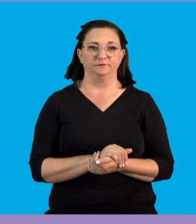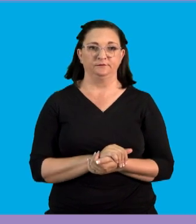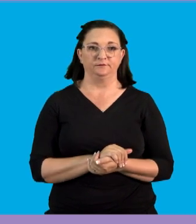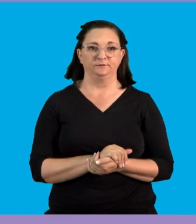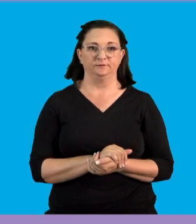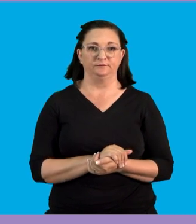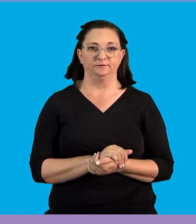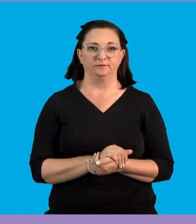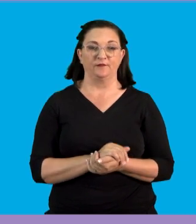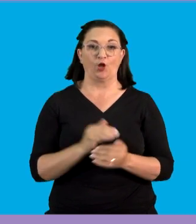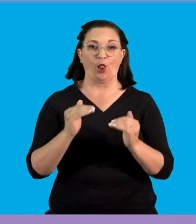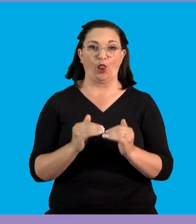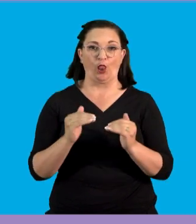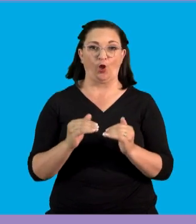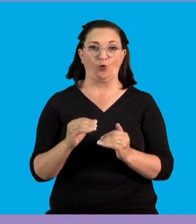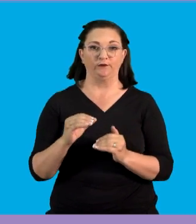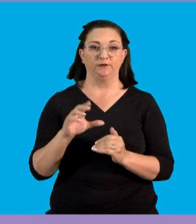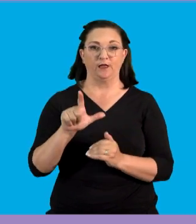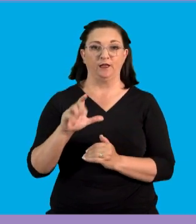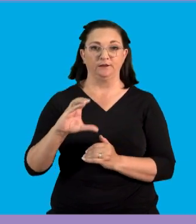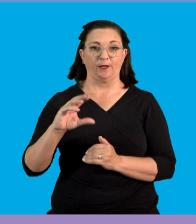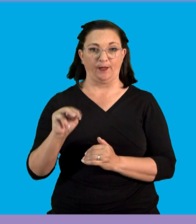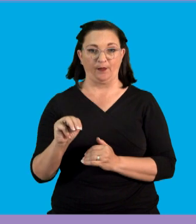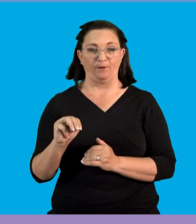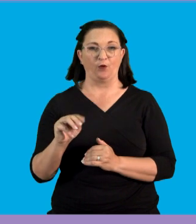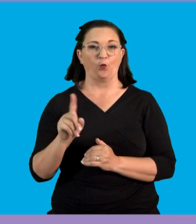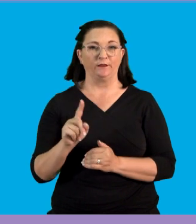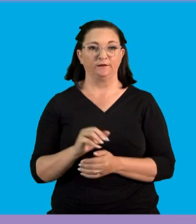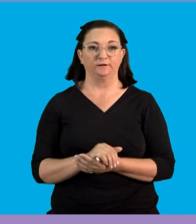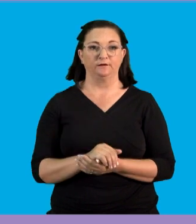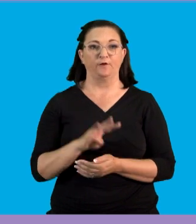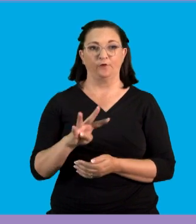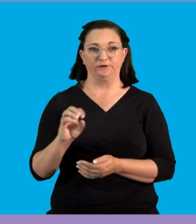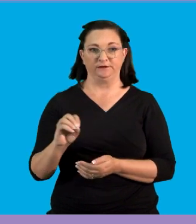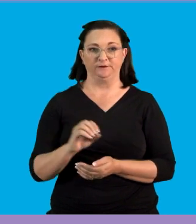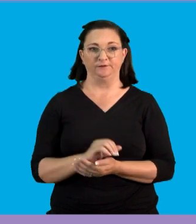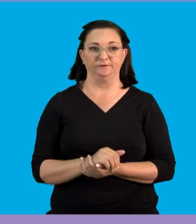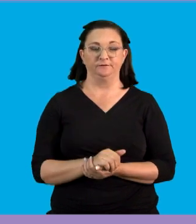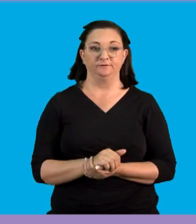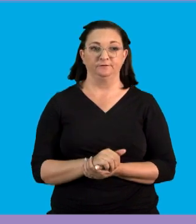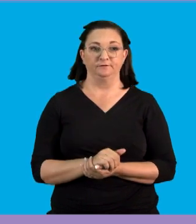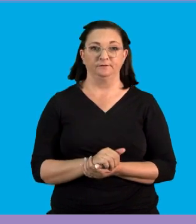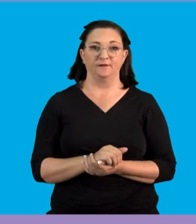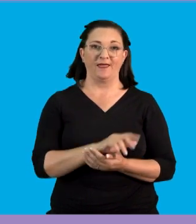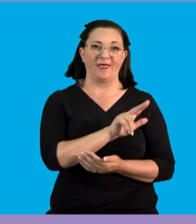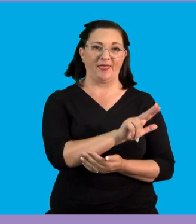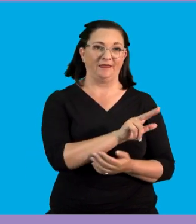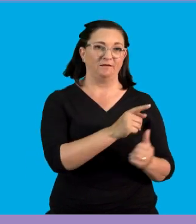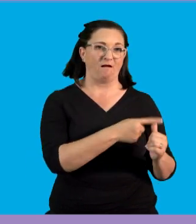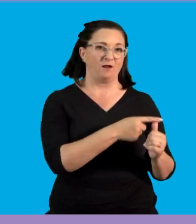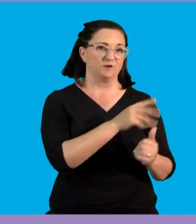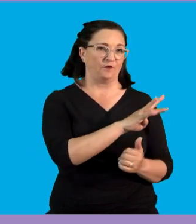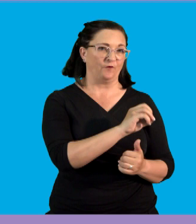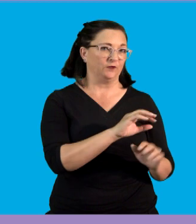denominator? We are going to find the lowest common multiple, which is 40. So how do we get it to the